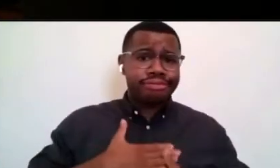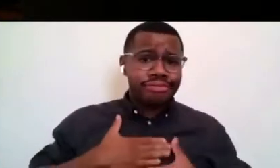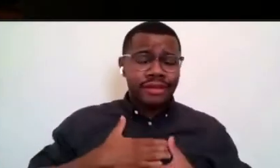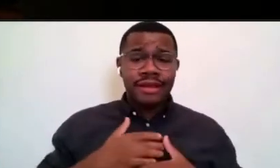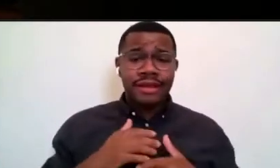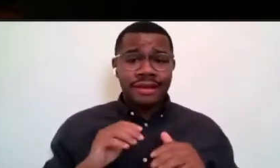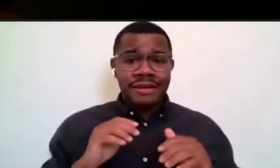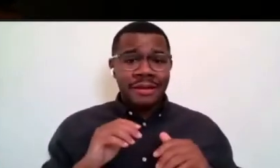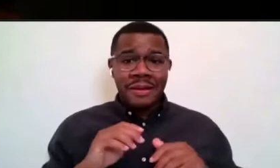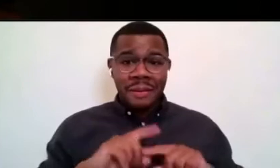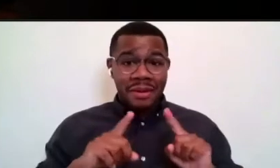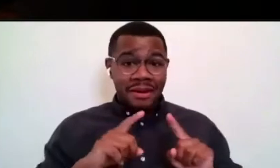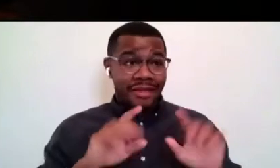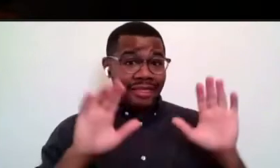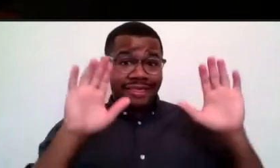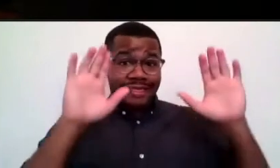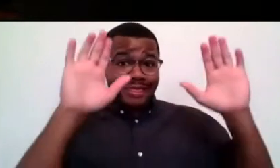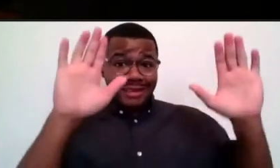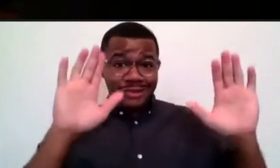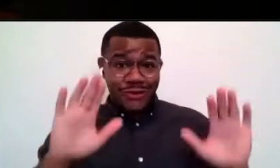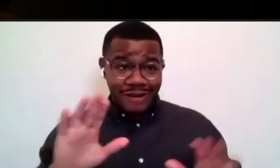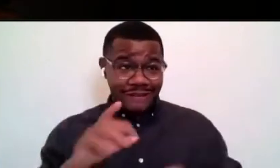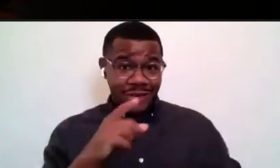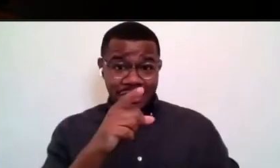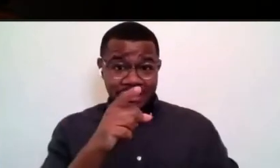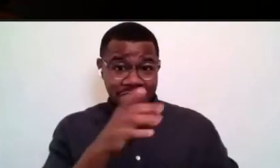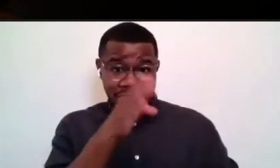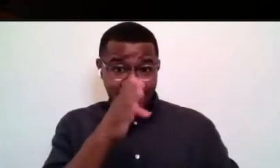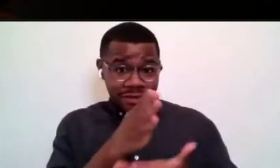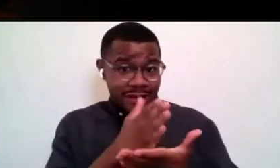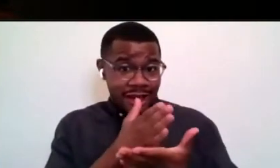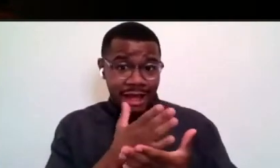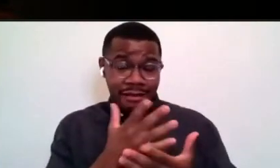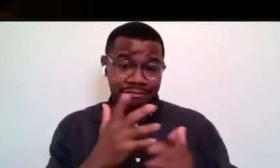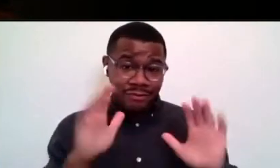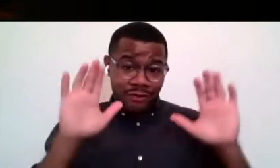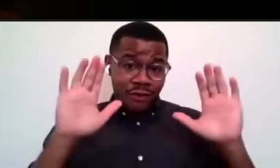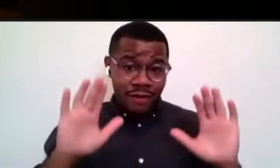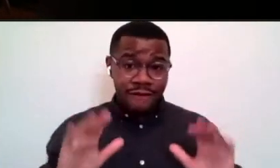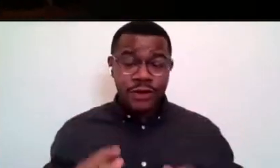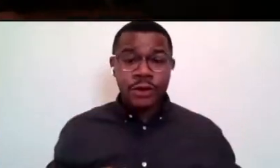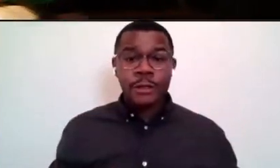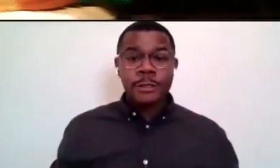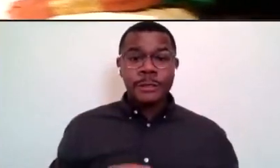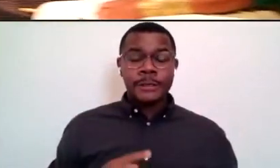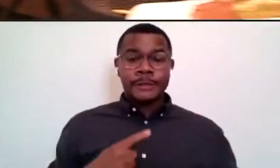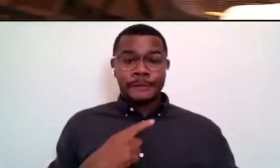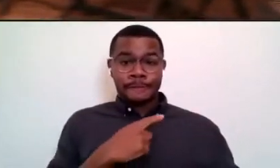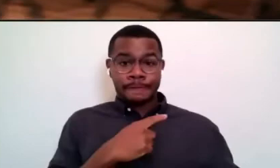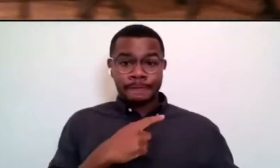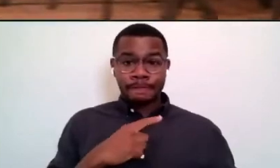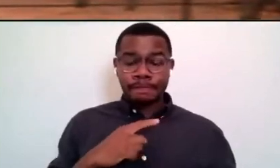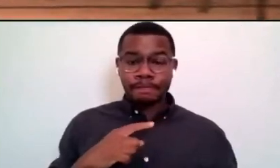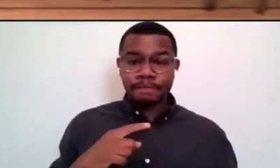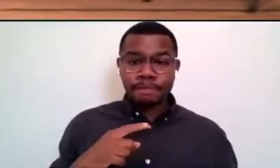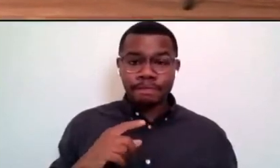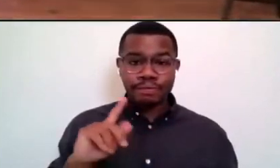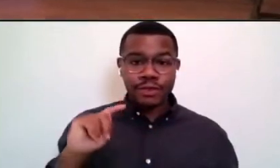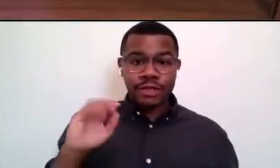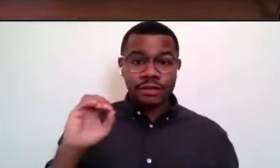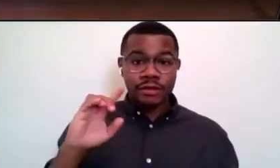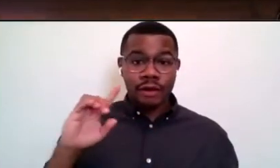He couldn't stop. He didn't stop. Yeah. We do have a couple questions from the HowlRound